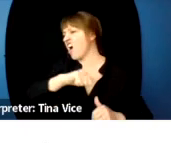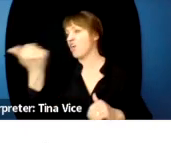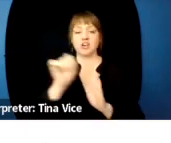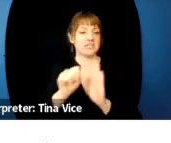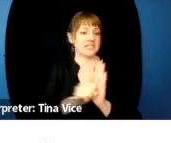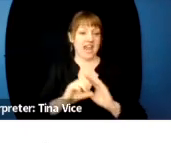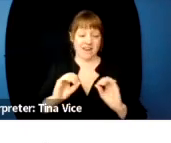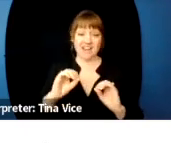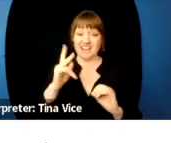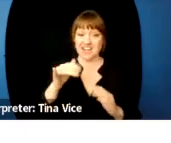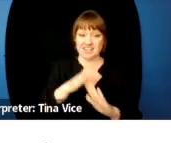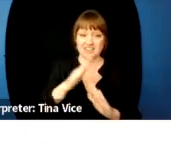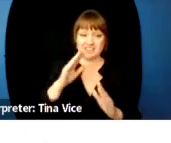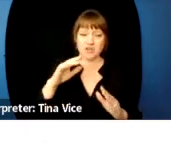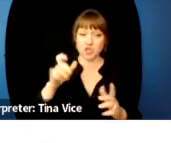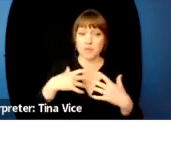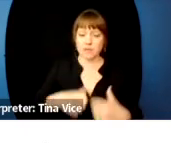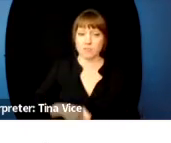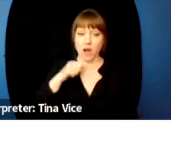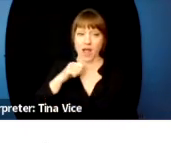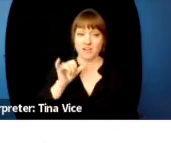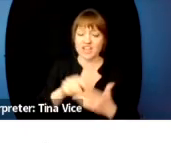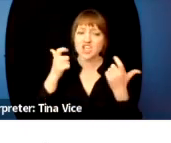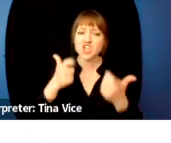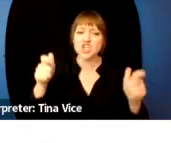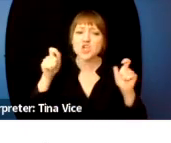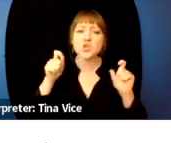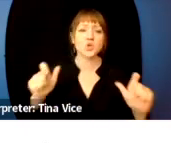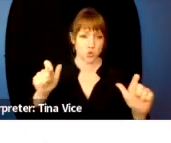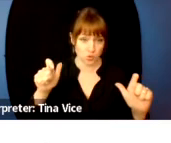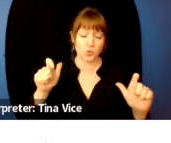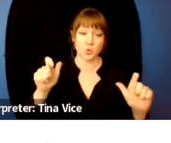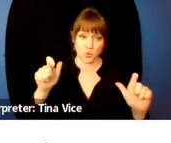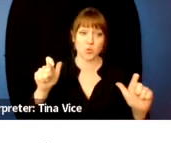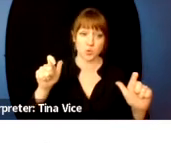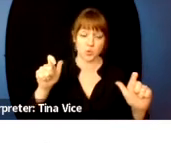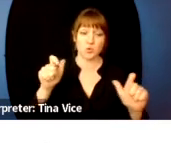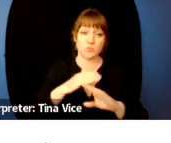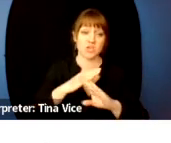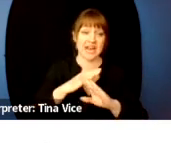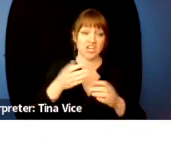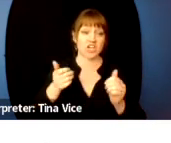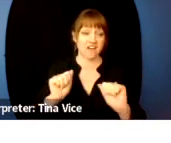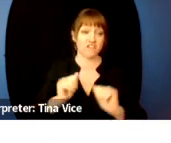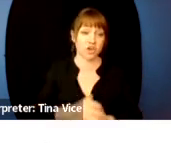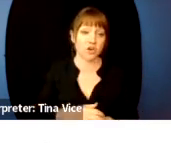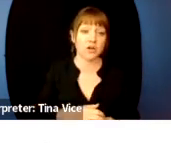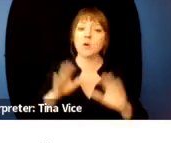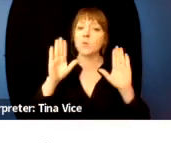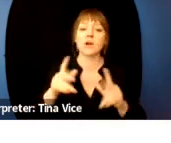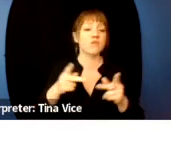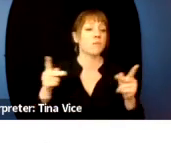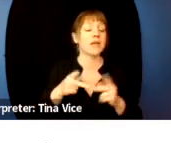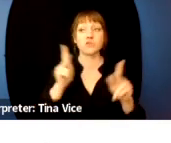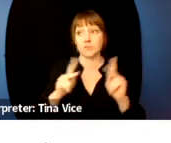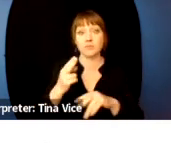anything great. We should be very proud of that. That's a huge infectious disease protection effort and a great place for people who